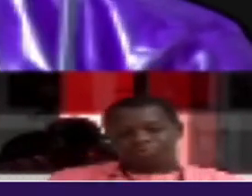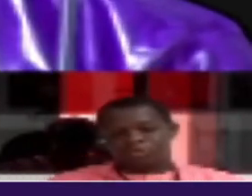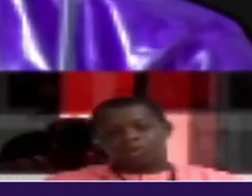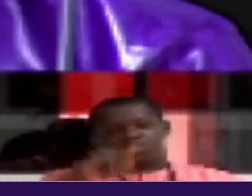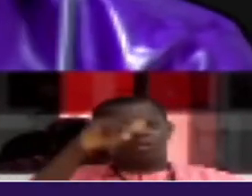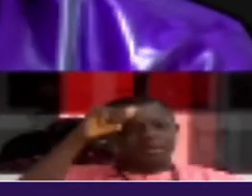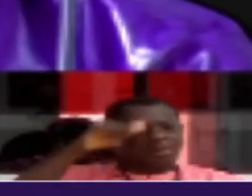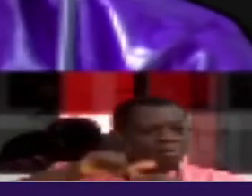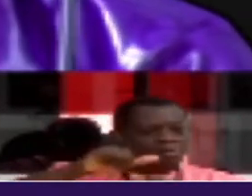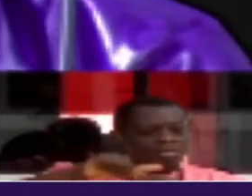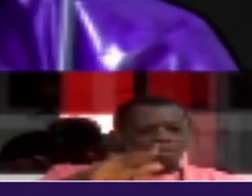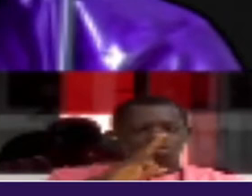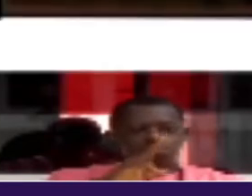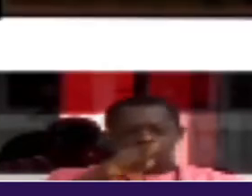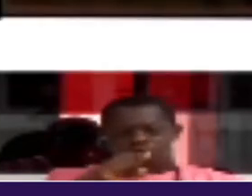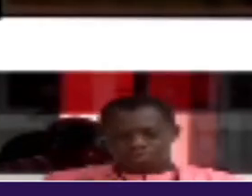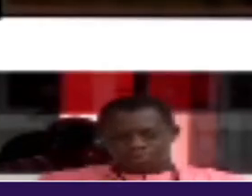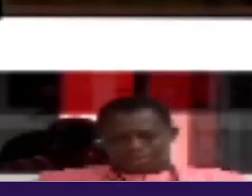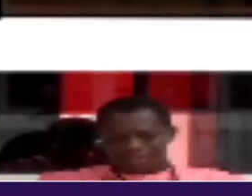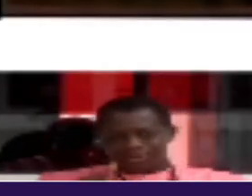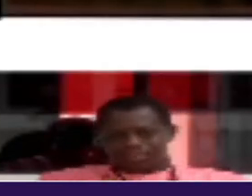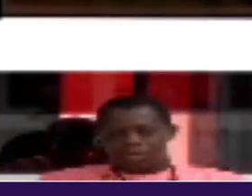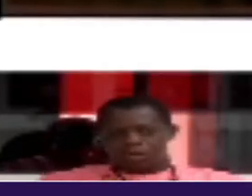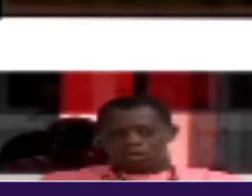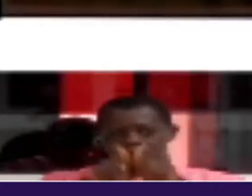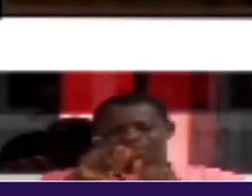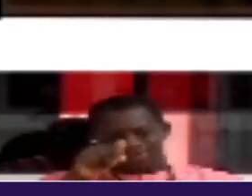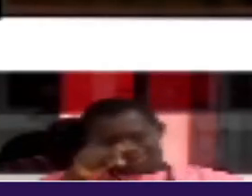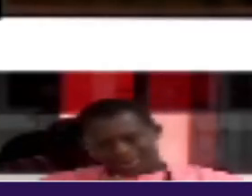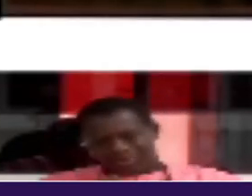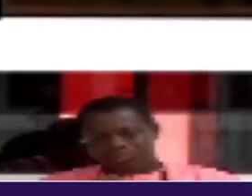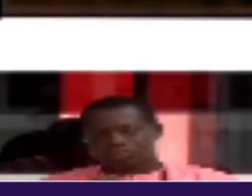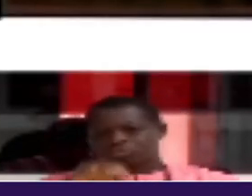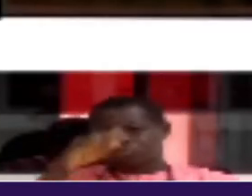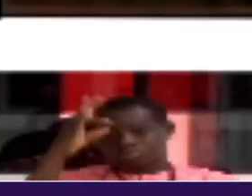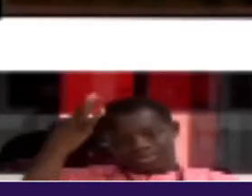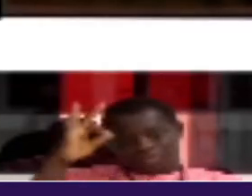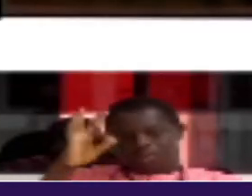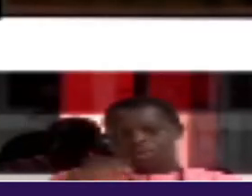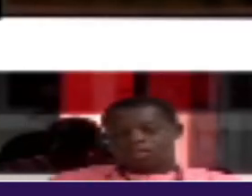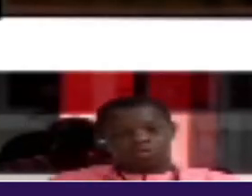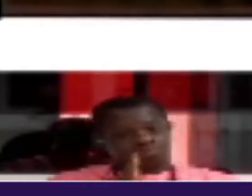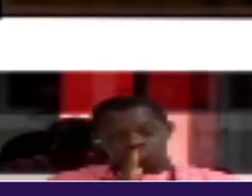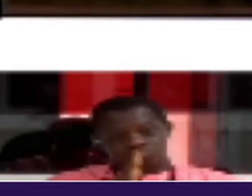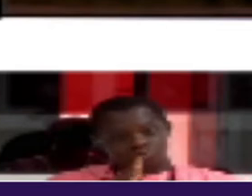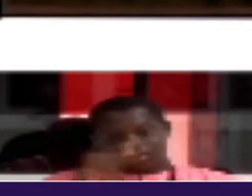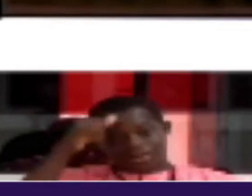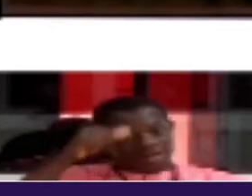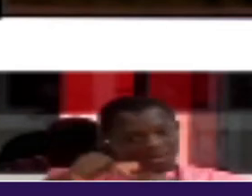you participated in that course? Okay, I cannot recall all of them, but there were